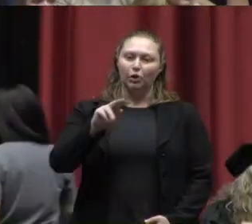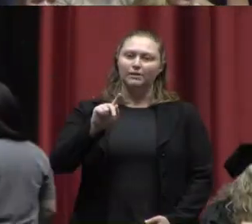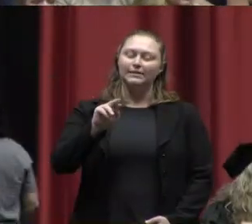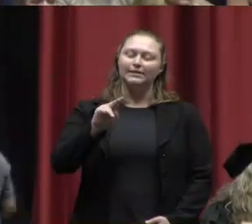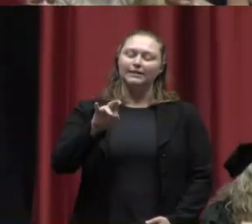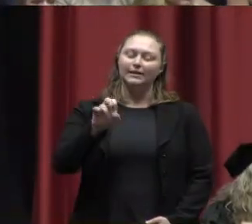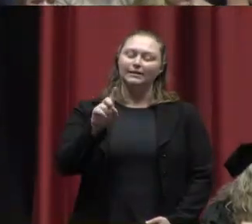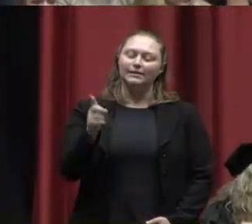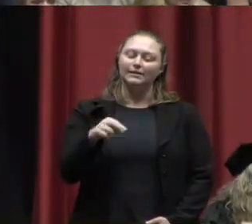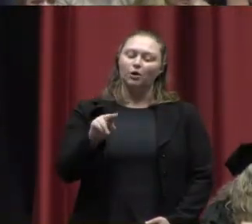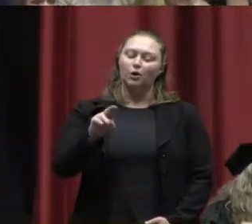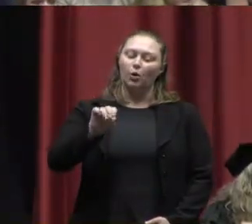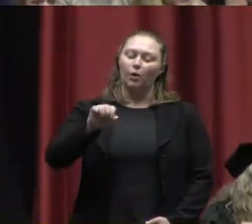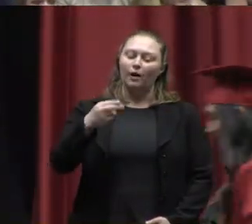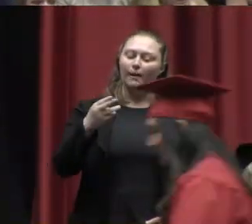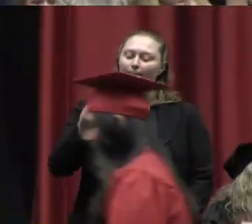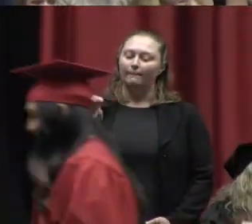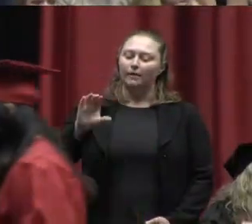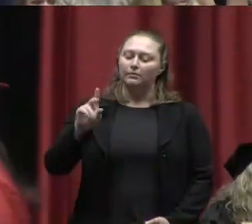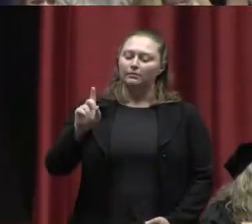Noah McDonald.